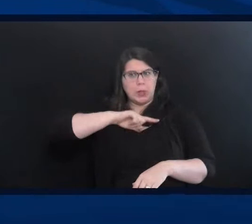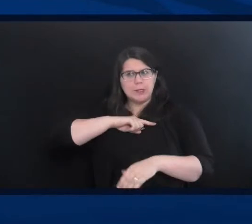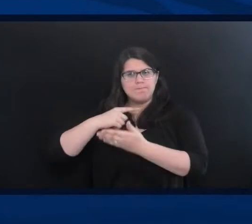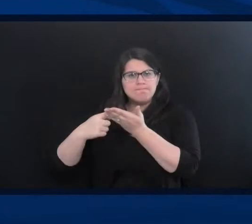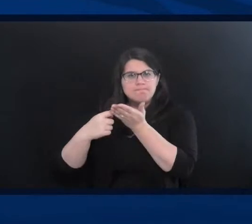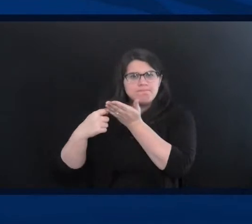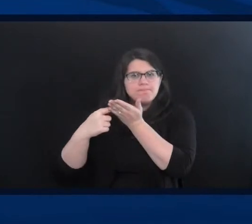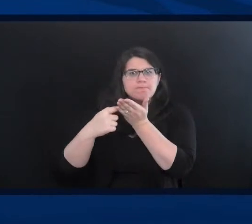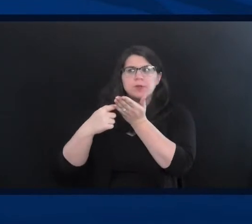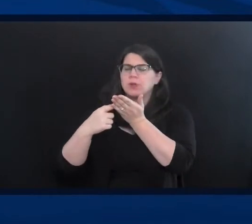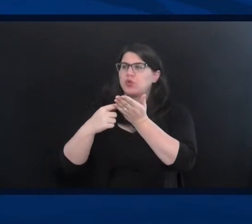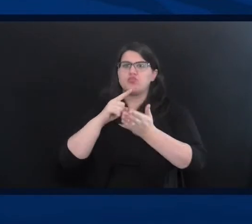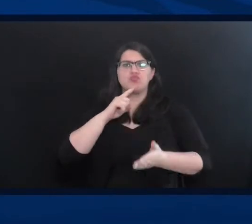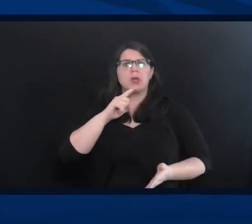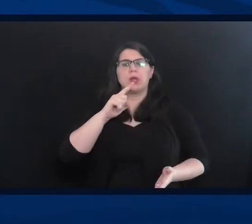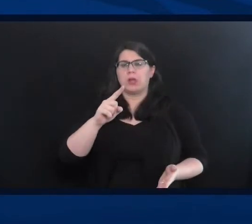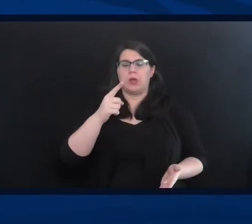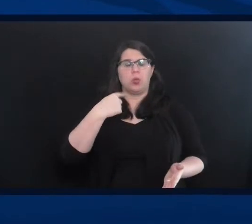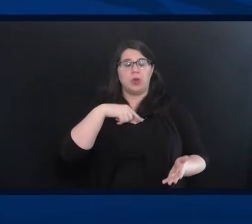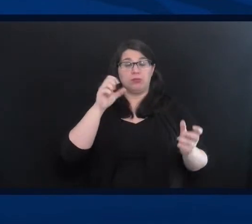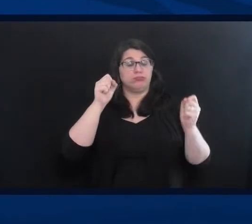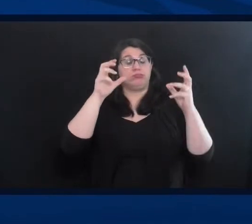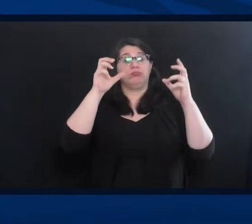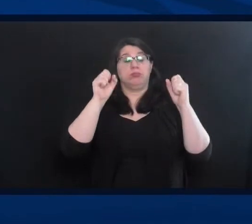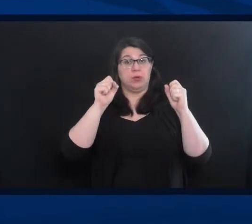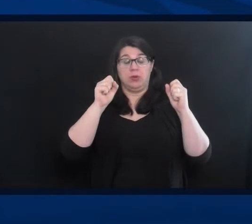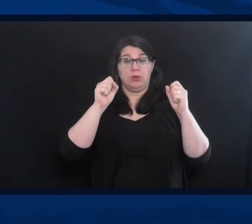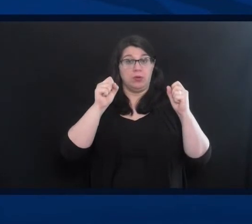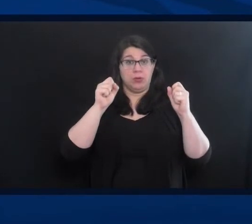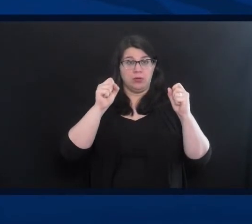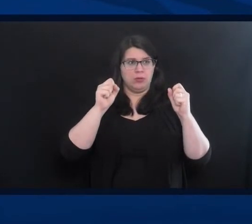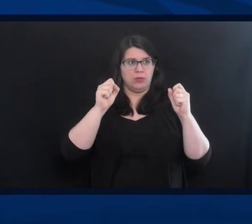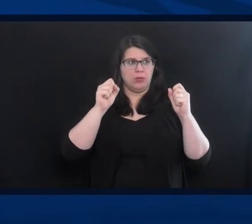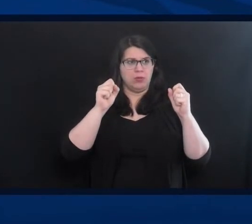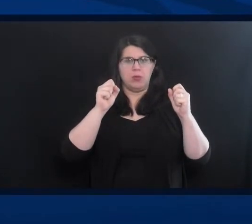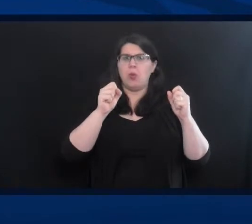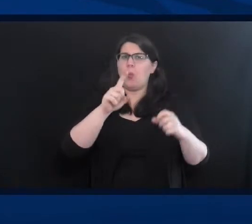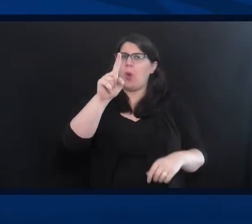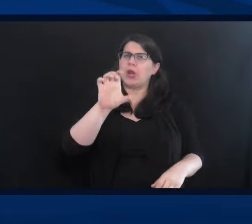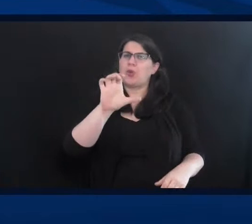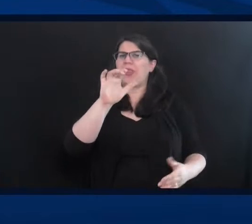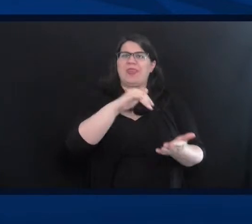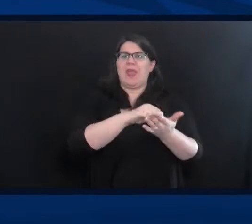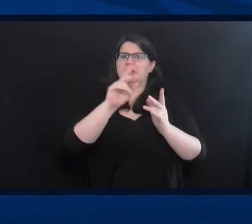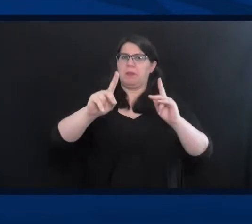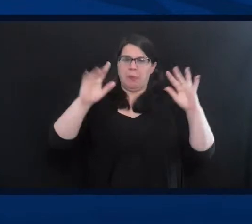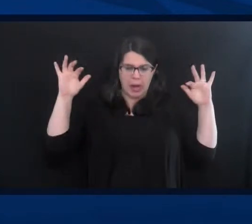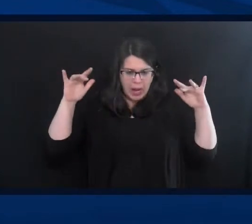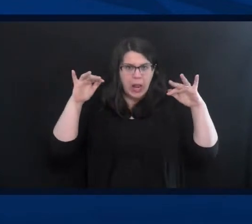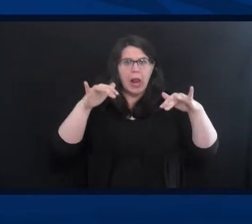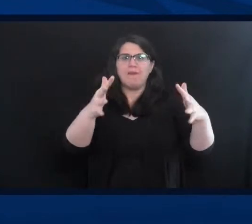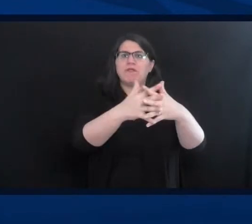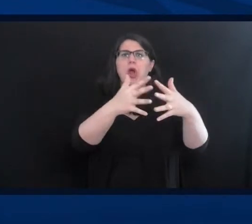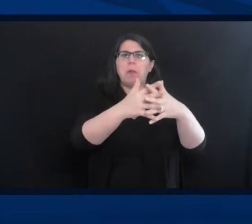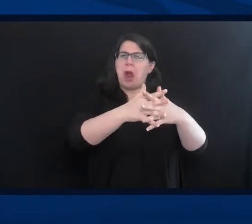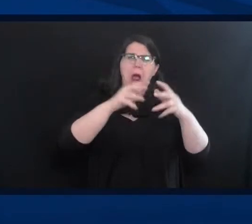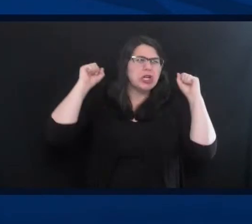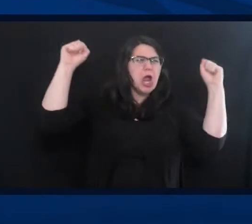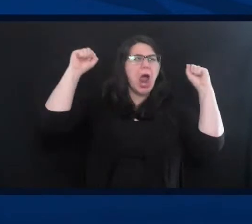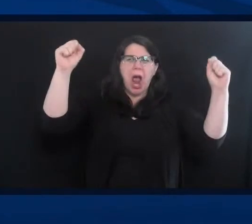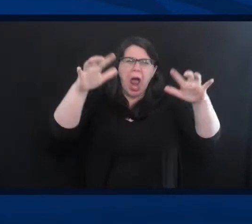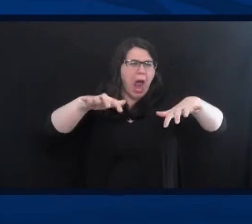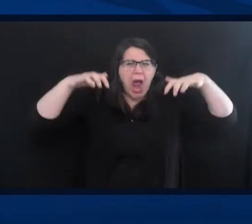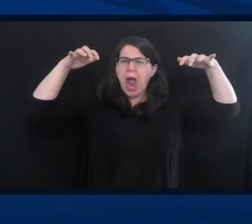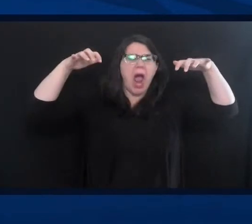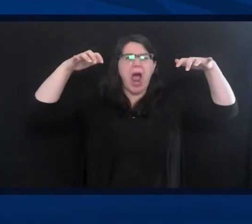the virus did not spread when we had 100,000 or more people show up at a football game and yell their heads off.